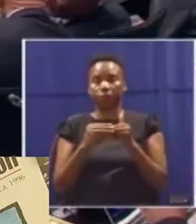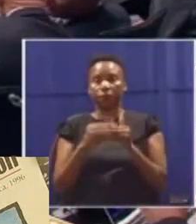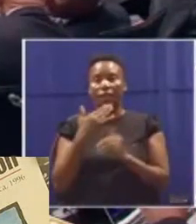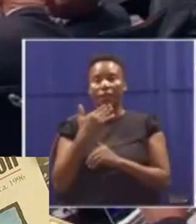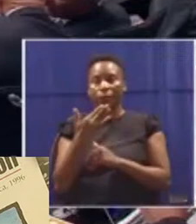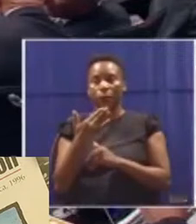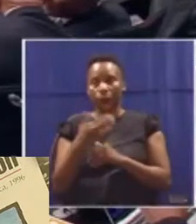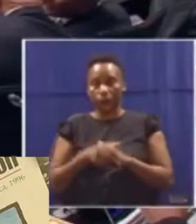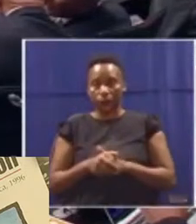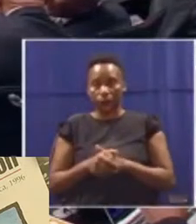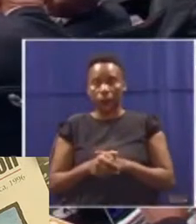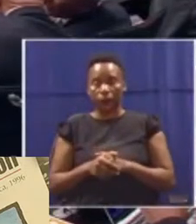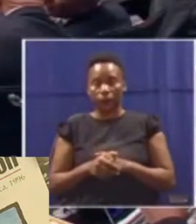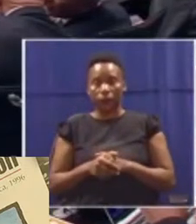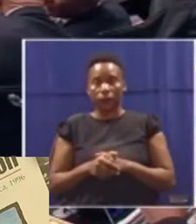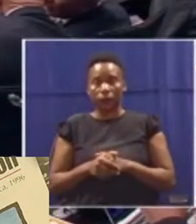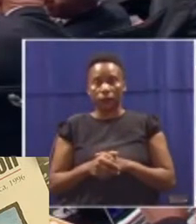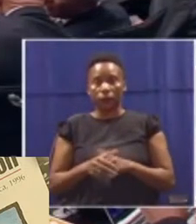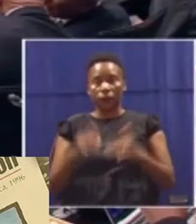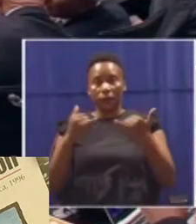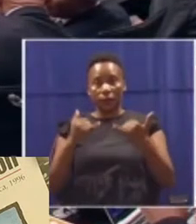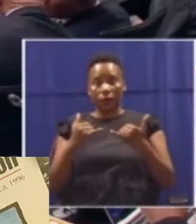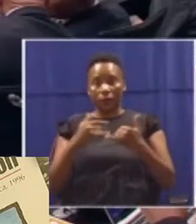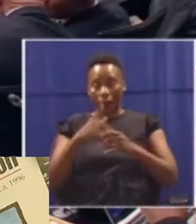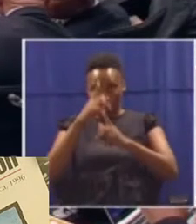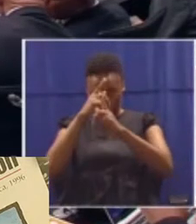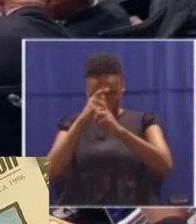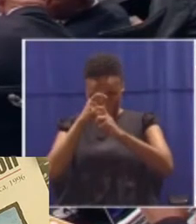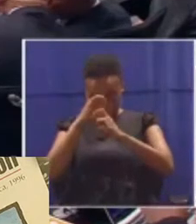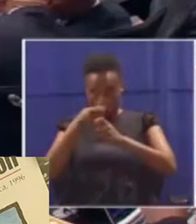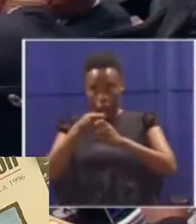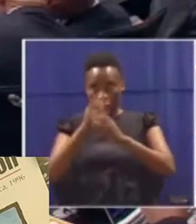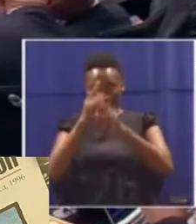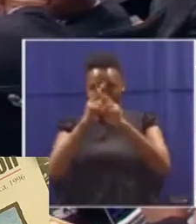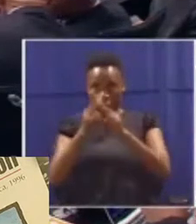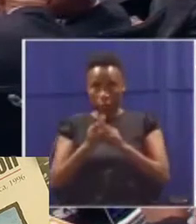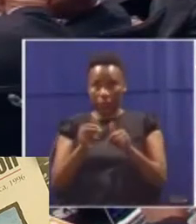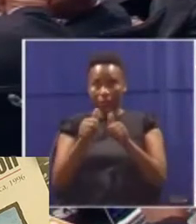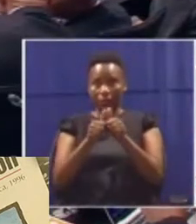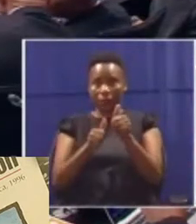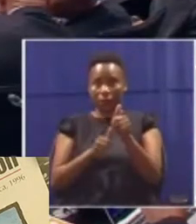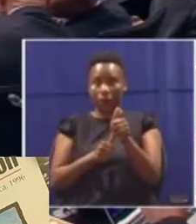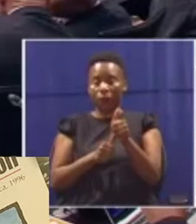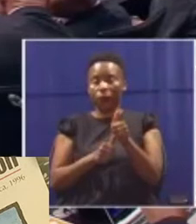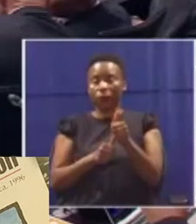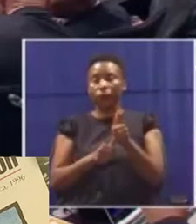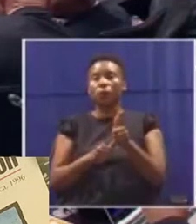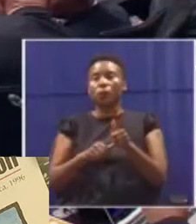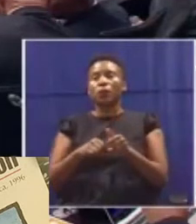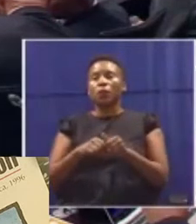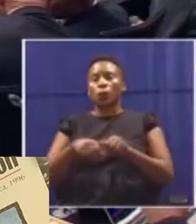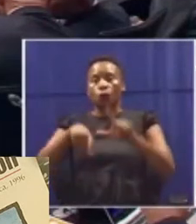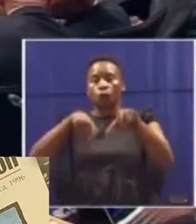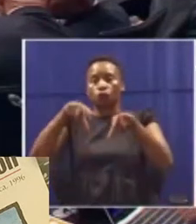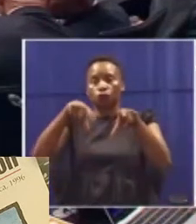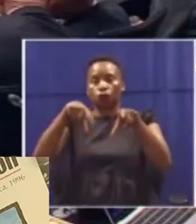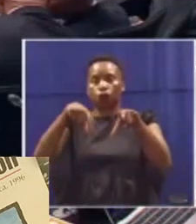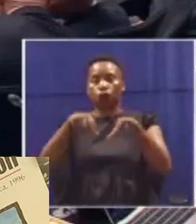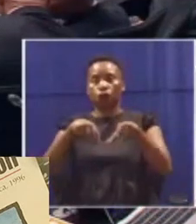Thank you. I now recognize the Honorable Deputy Chief Whip of the Majority Party.